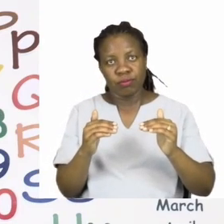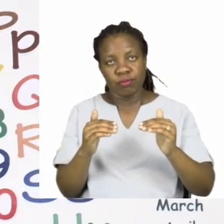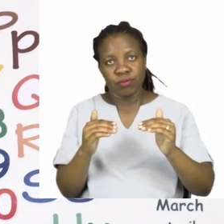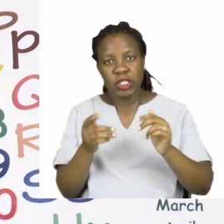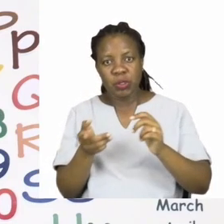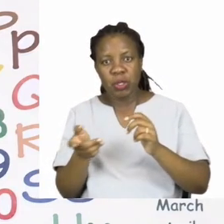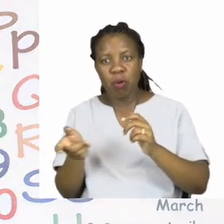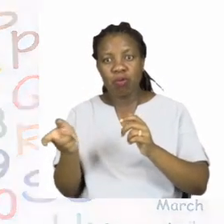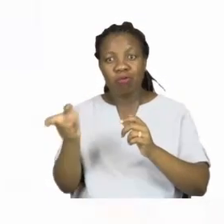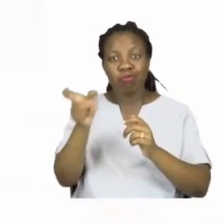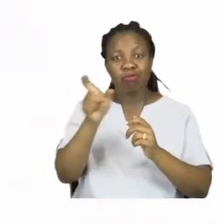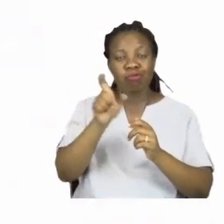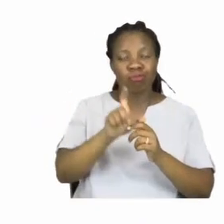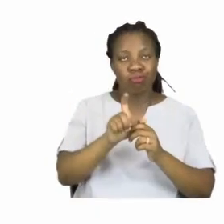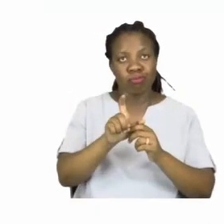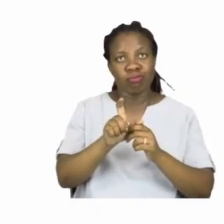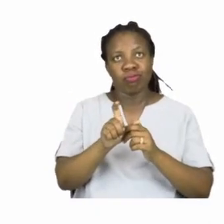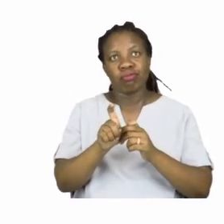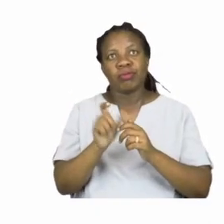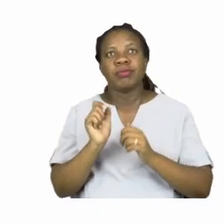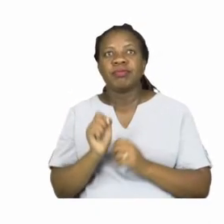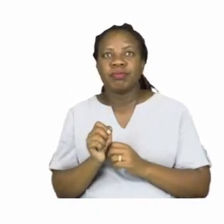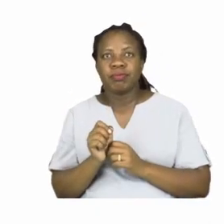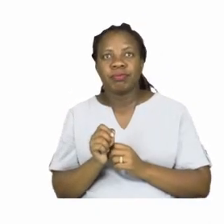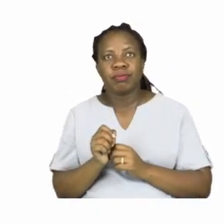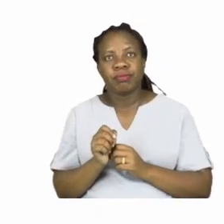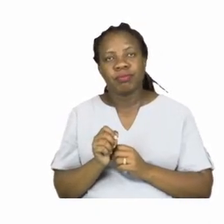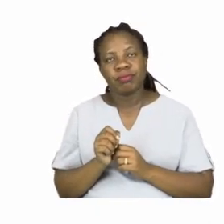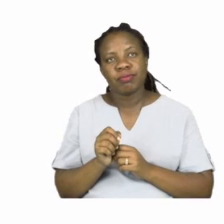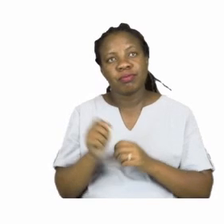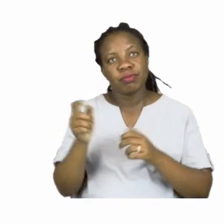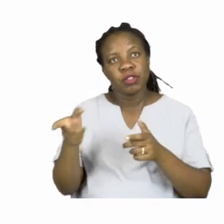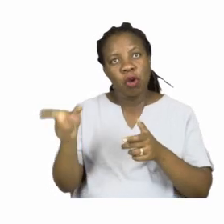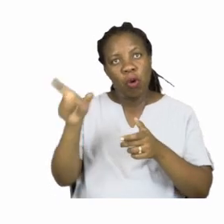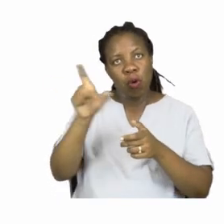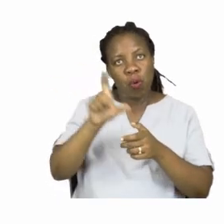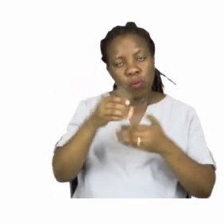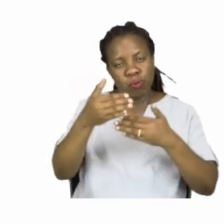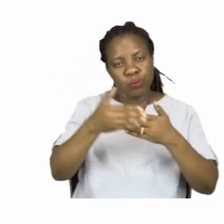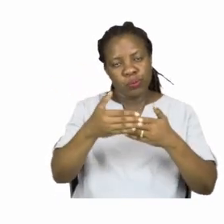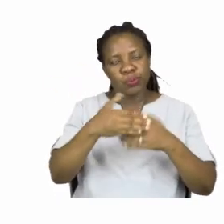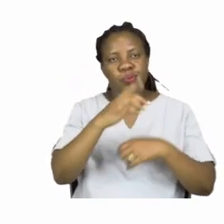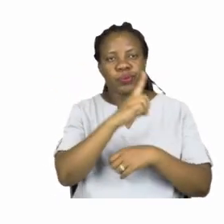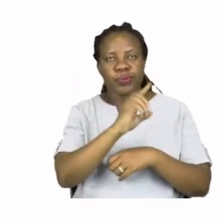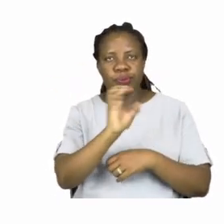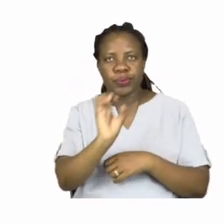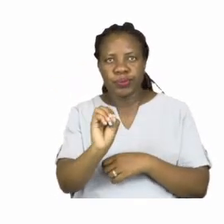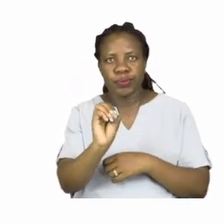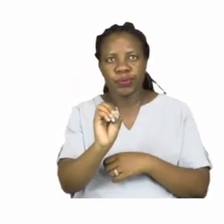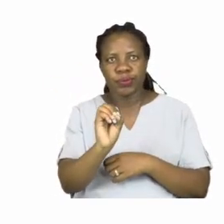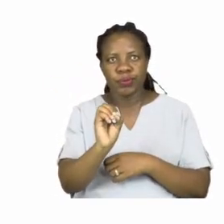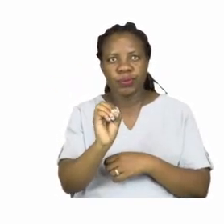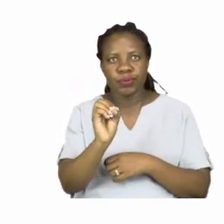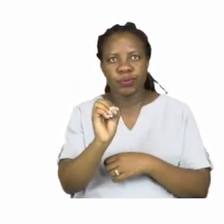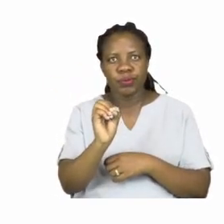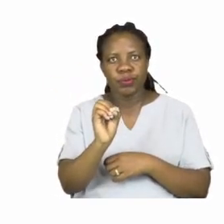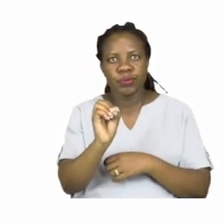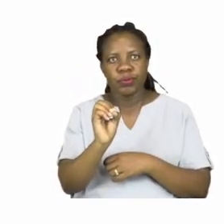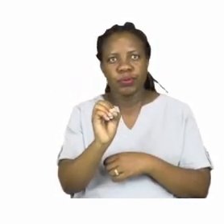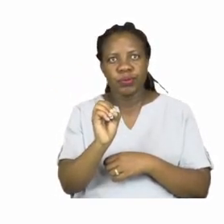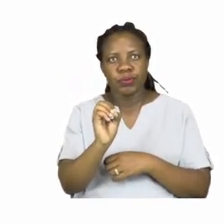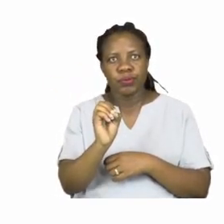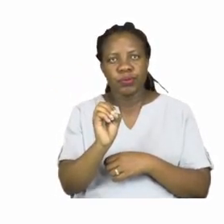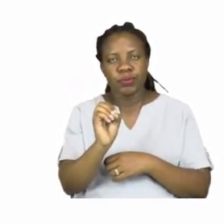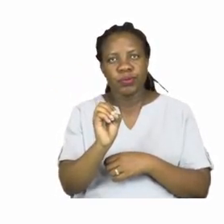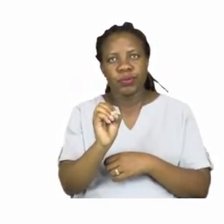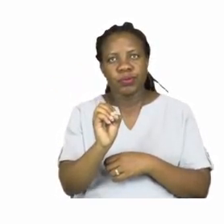off. Now, they have asked you to round off to the nearest 10, looking at the number and completing